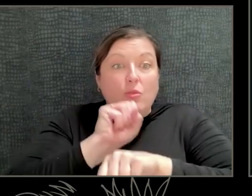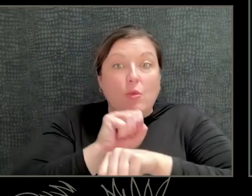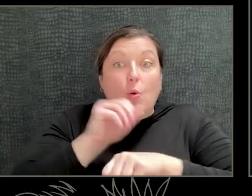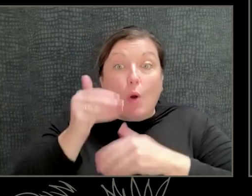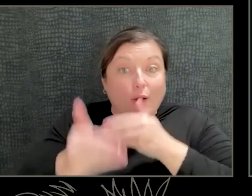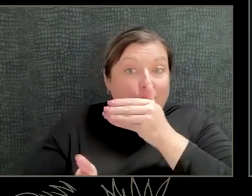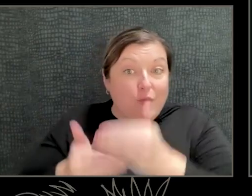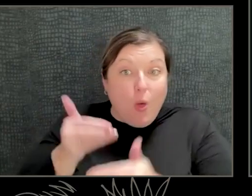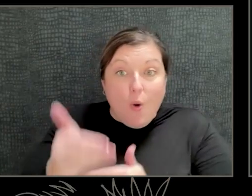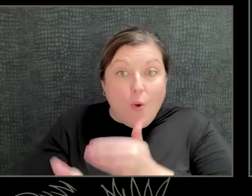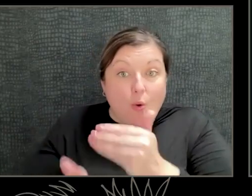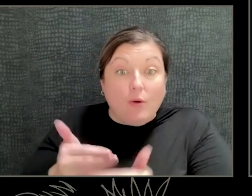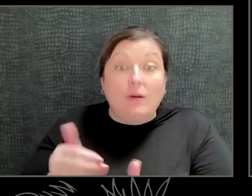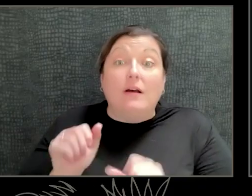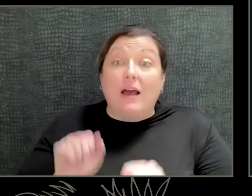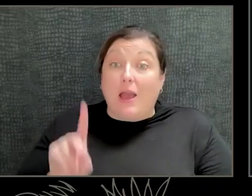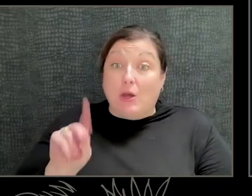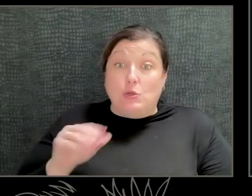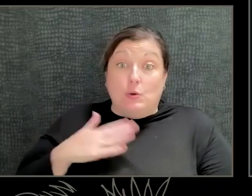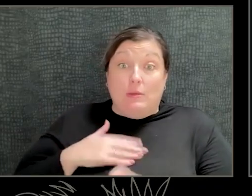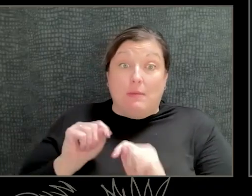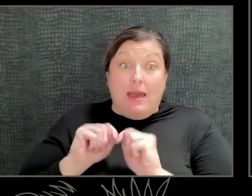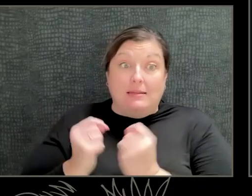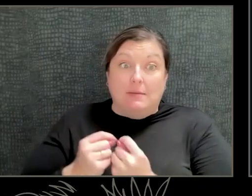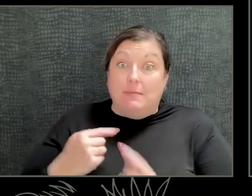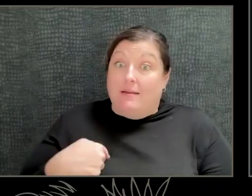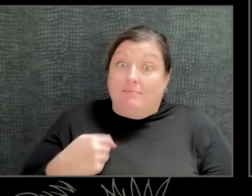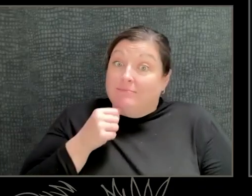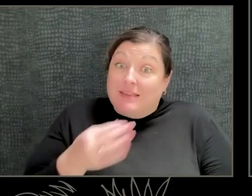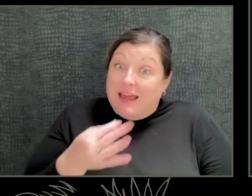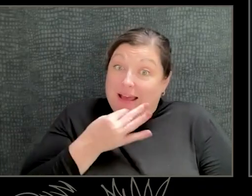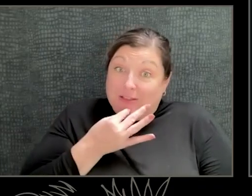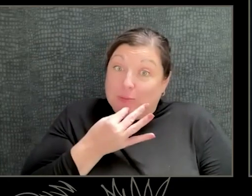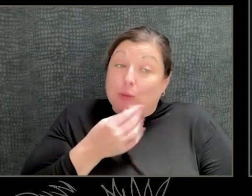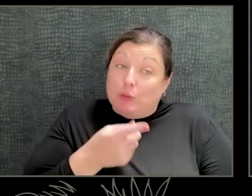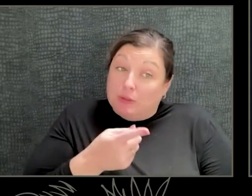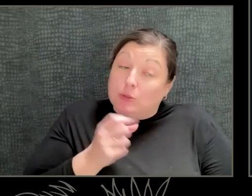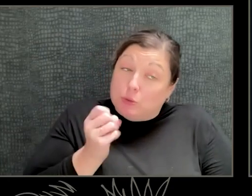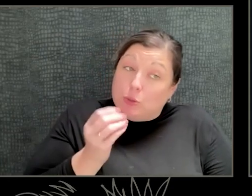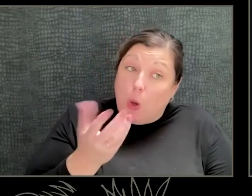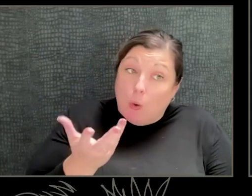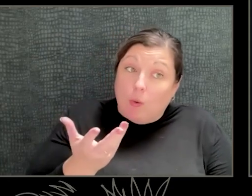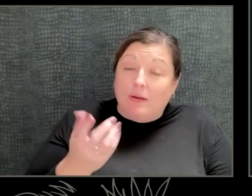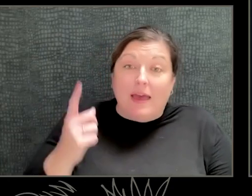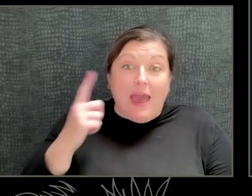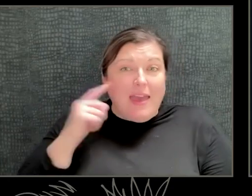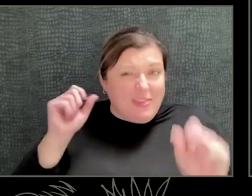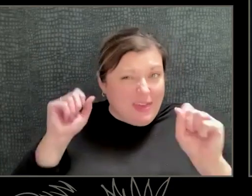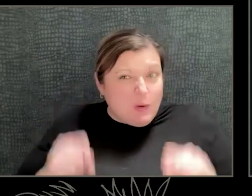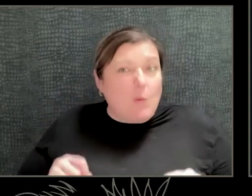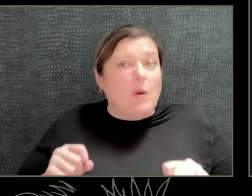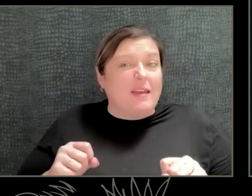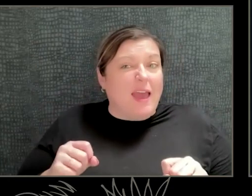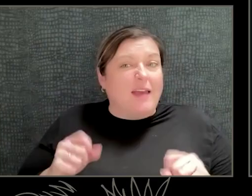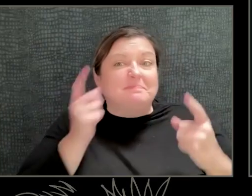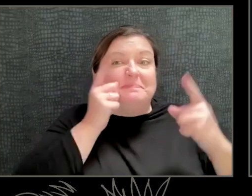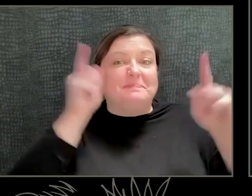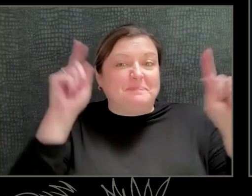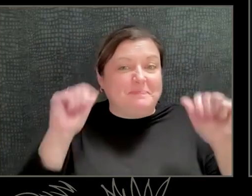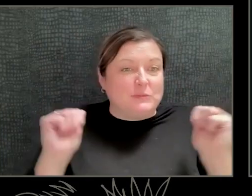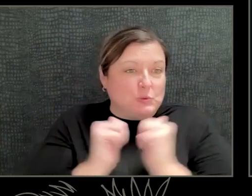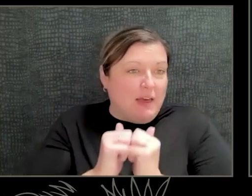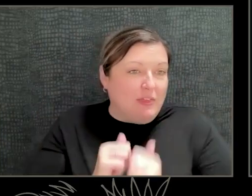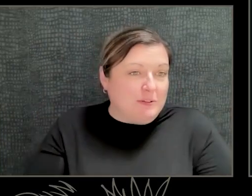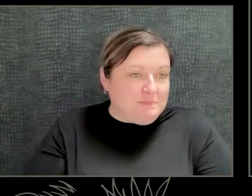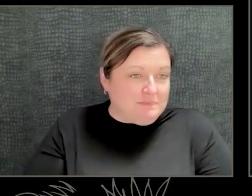And I was able to do this for my team without being an expert on these tools at that time. So I think we can all get there together.